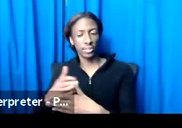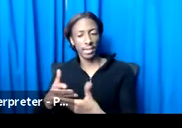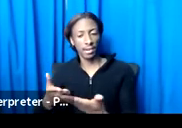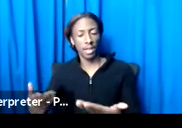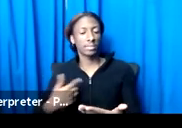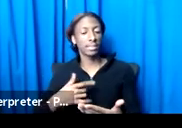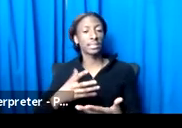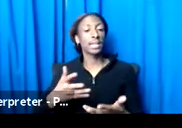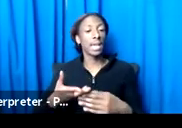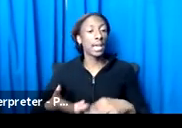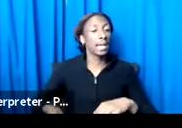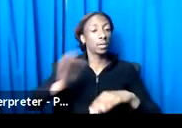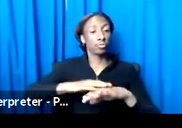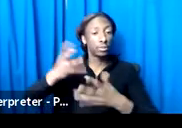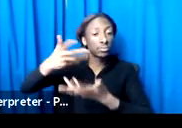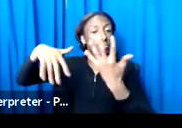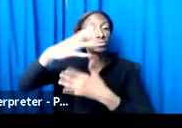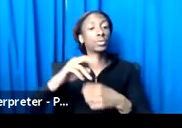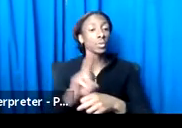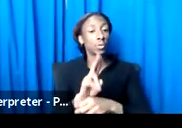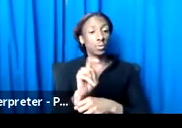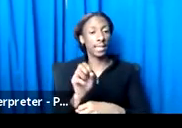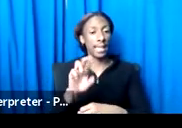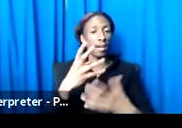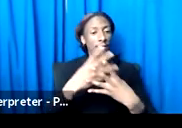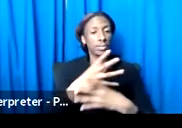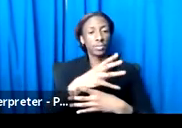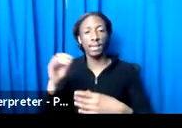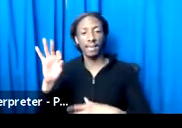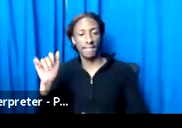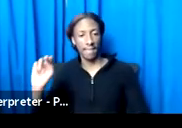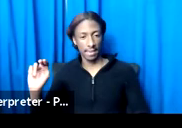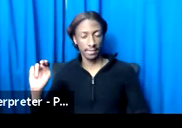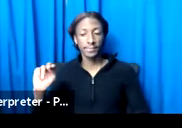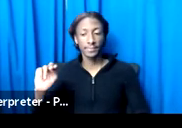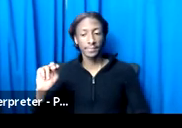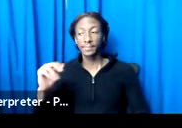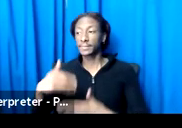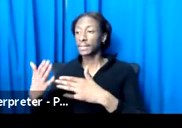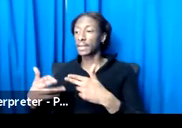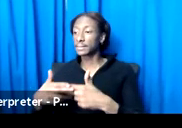opening windows, using air filters, and turning on fans. Next slide.